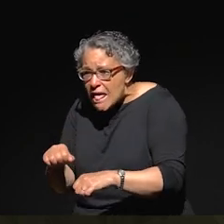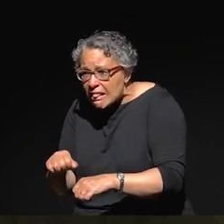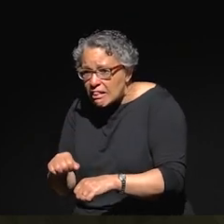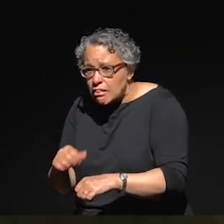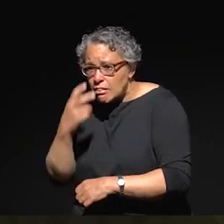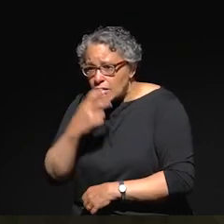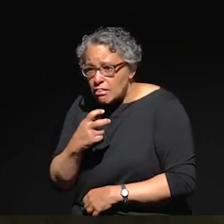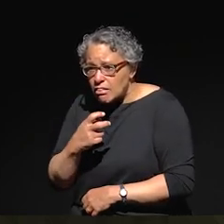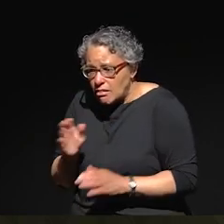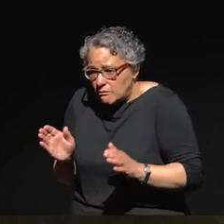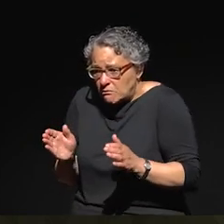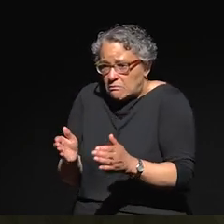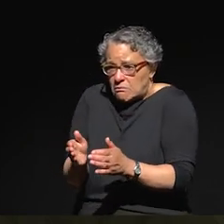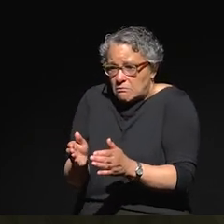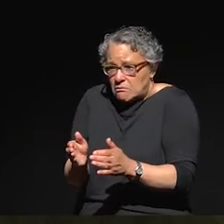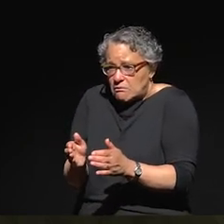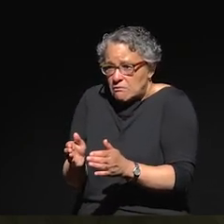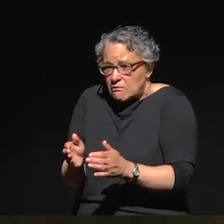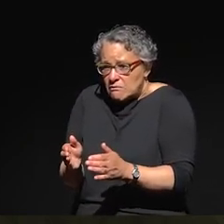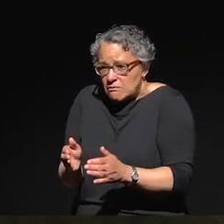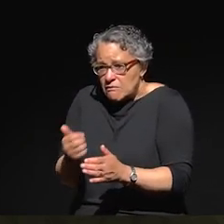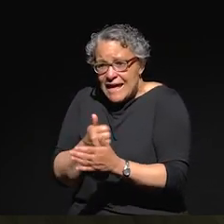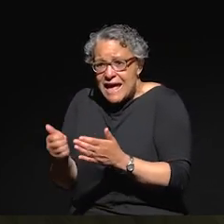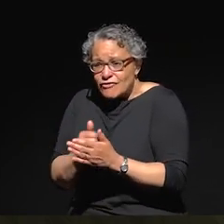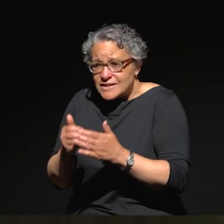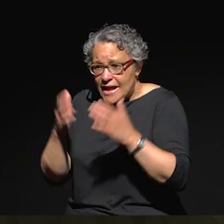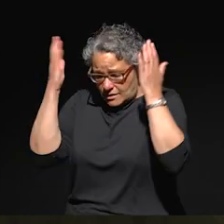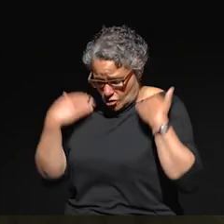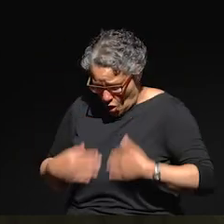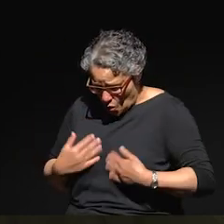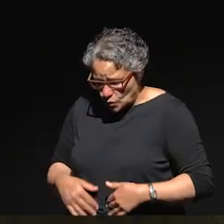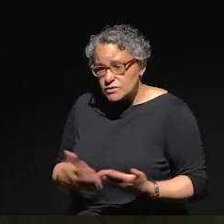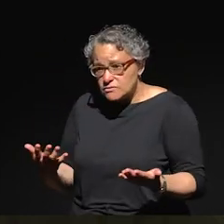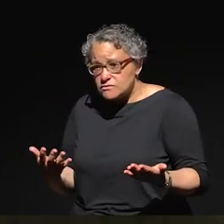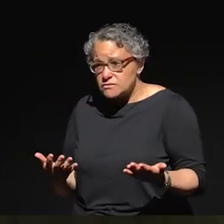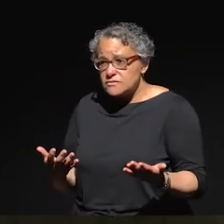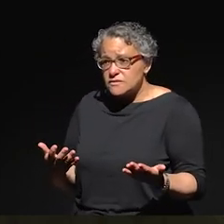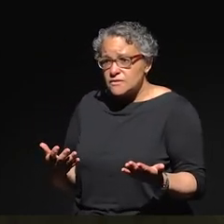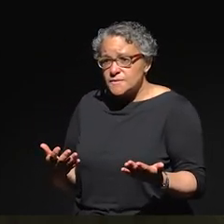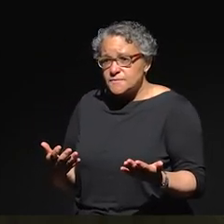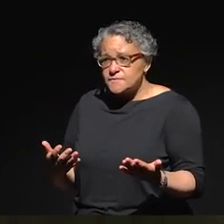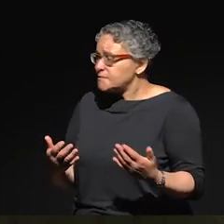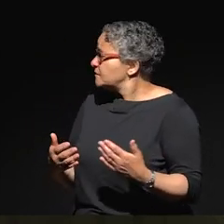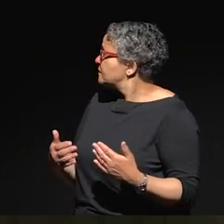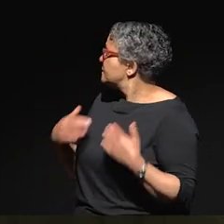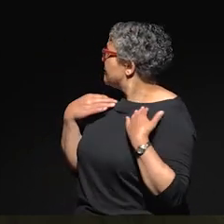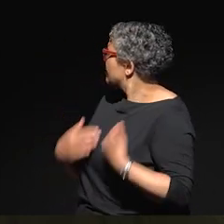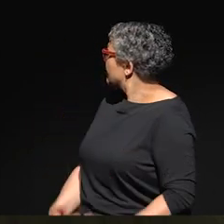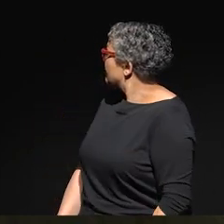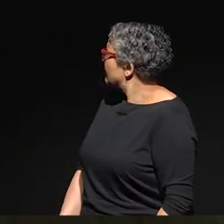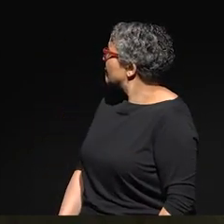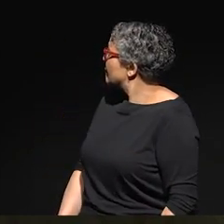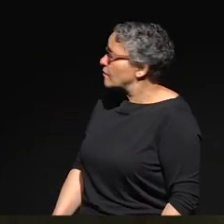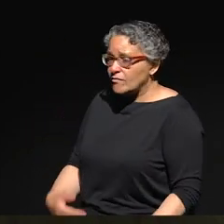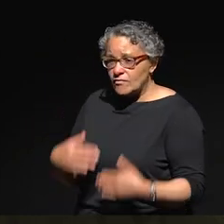his regalia, but his everyday clothing. It's still quite fine, but it's the kamauru and the mozzata